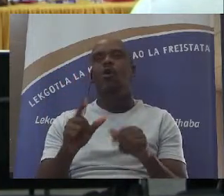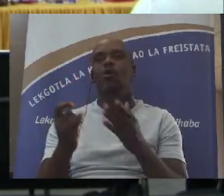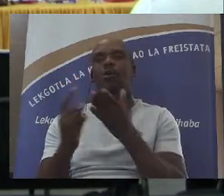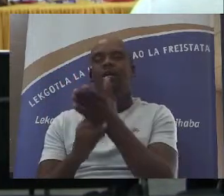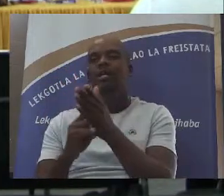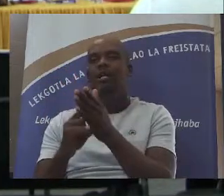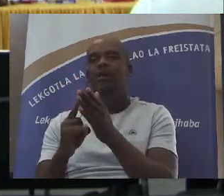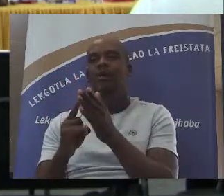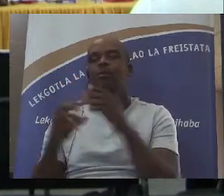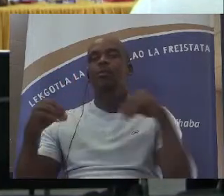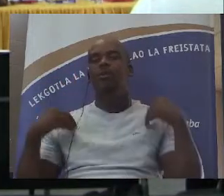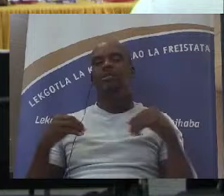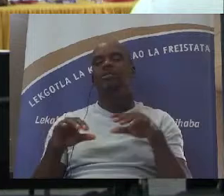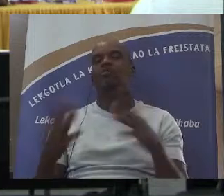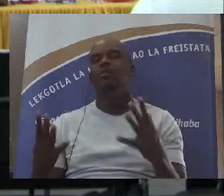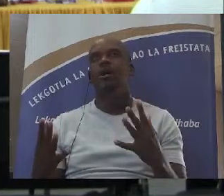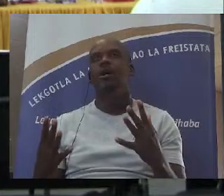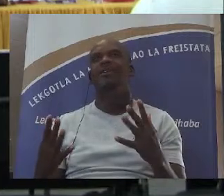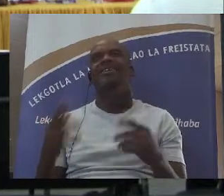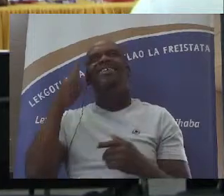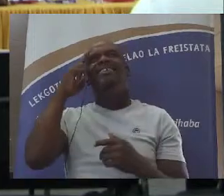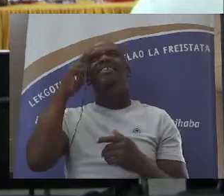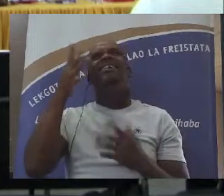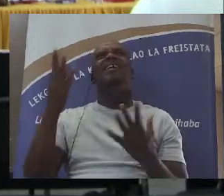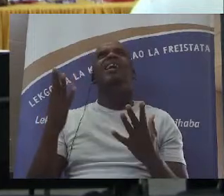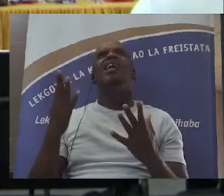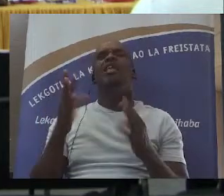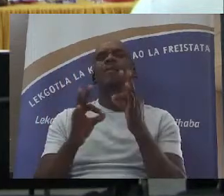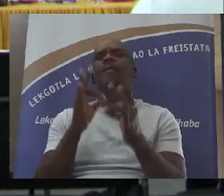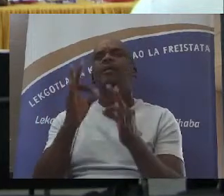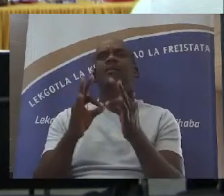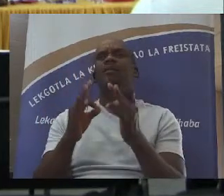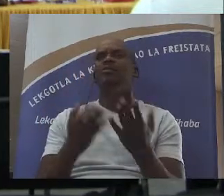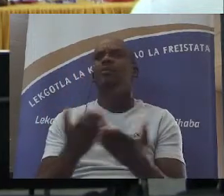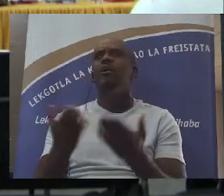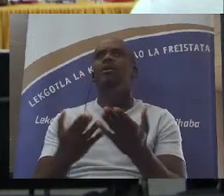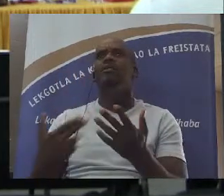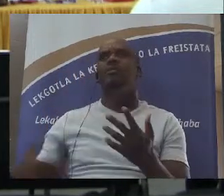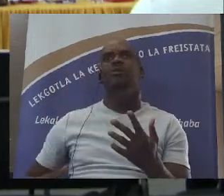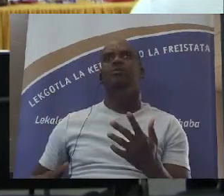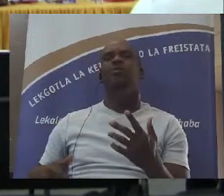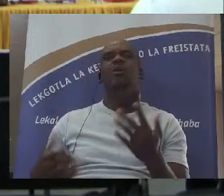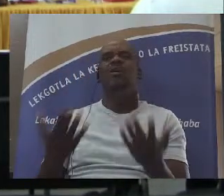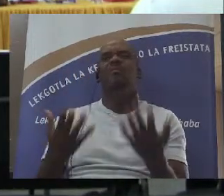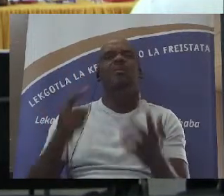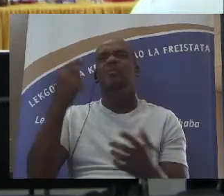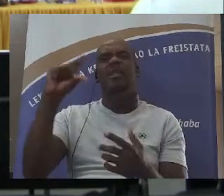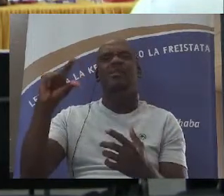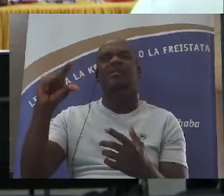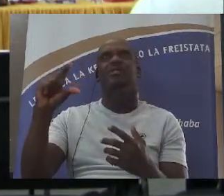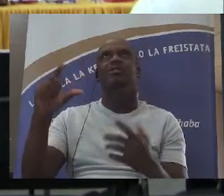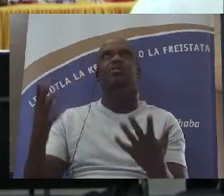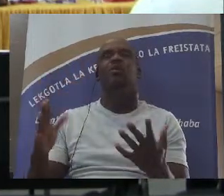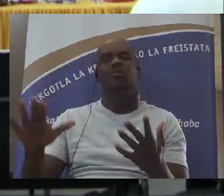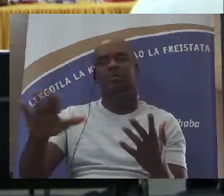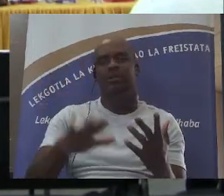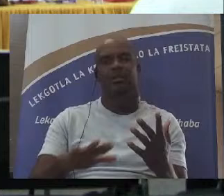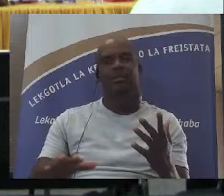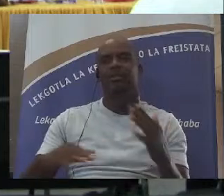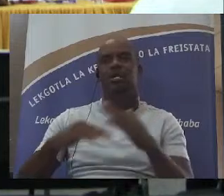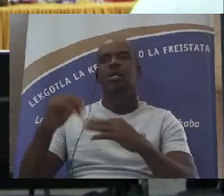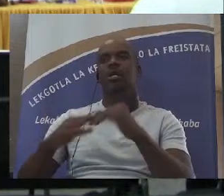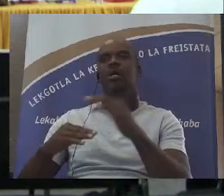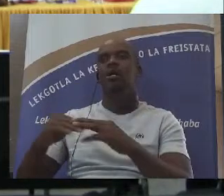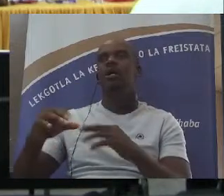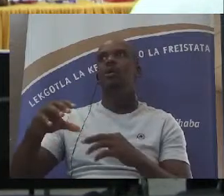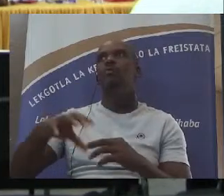ka the selling of petrol or having the wholesale license, having a station or a garage.